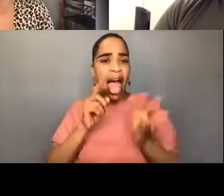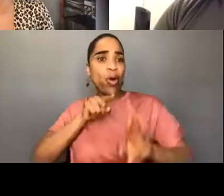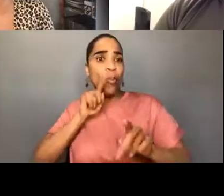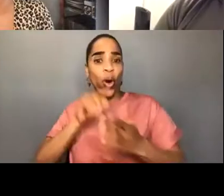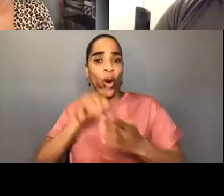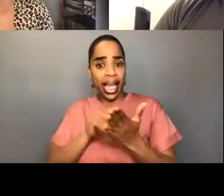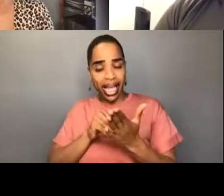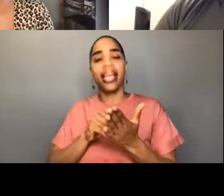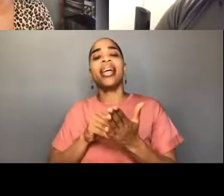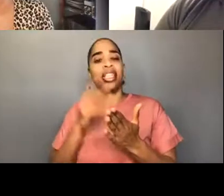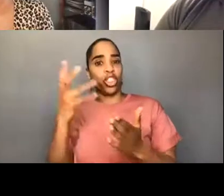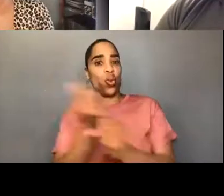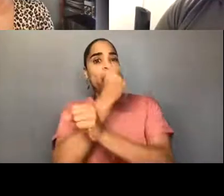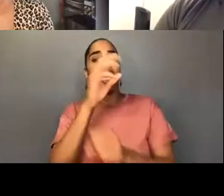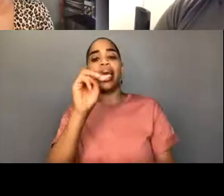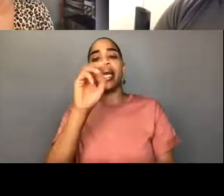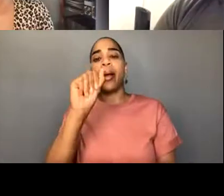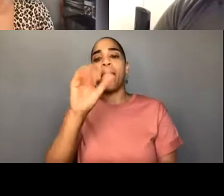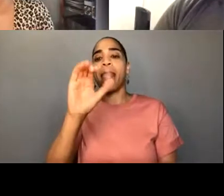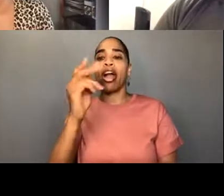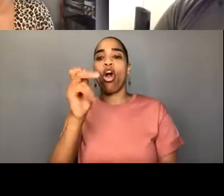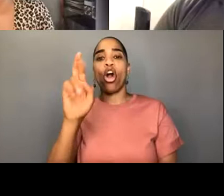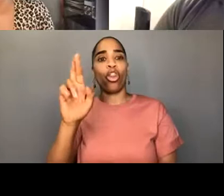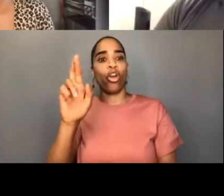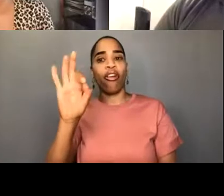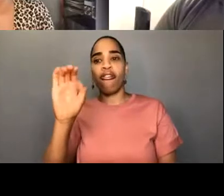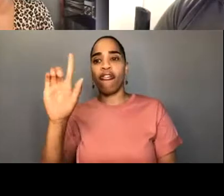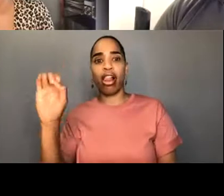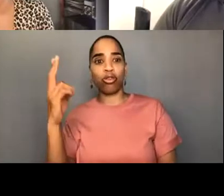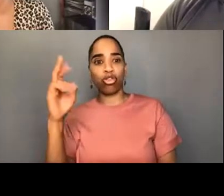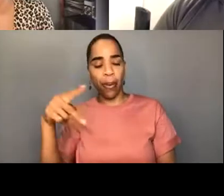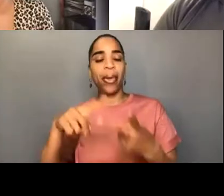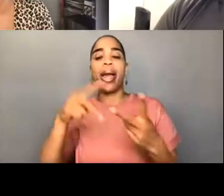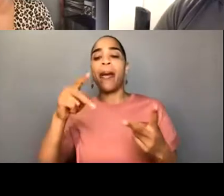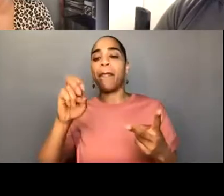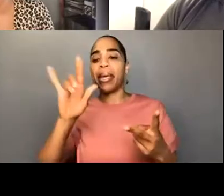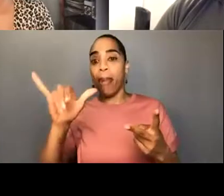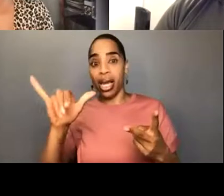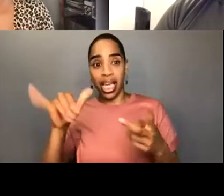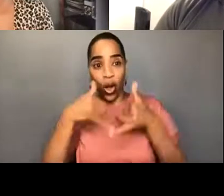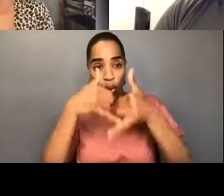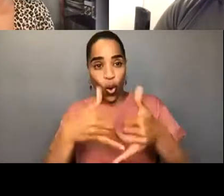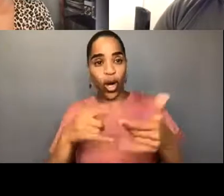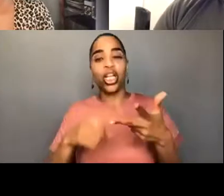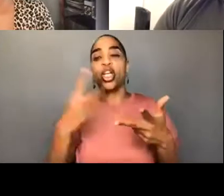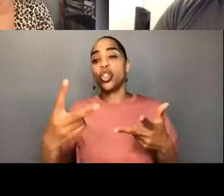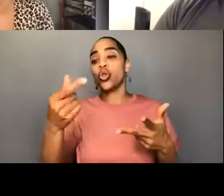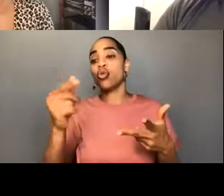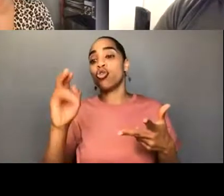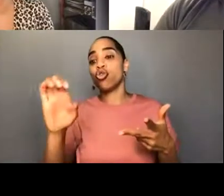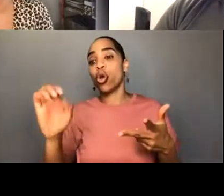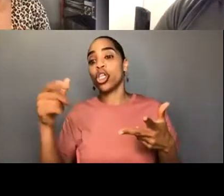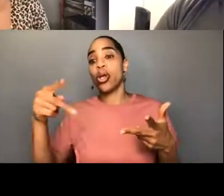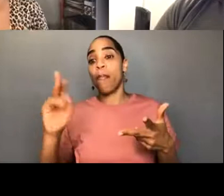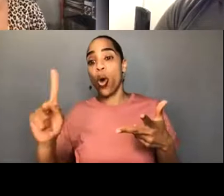her the MacArthur Fellowship, known as the Genius Grant, a Peabody Award, two George Polk Awards, and